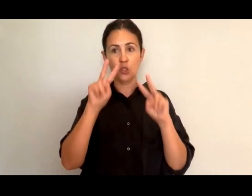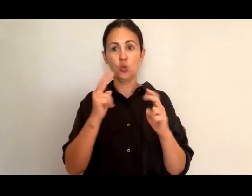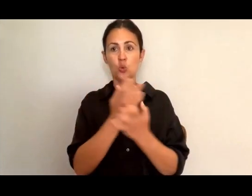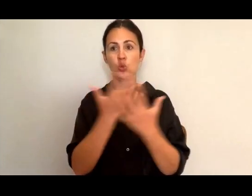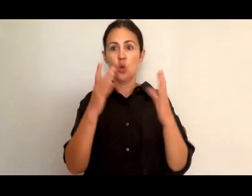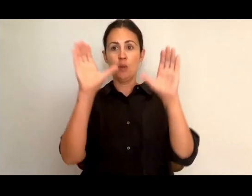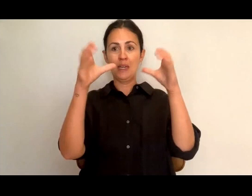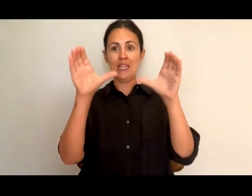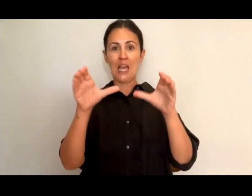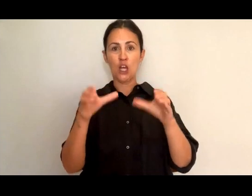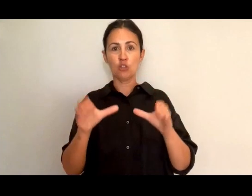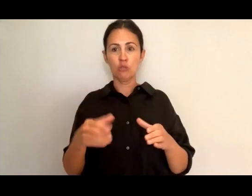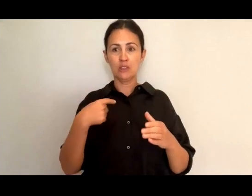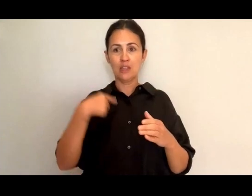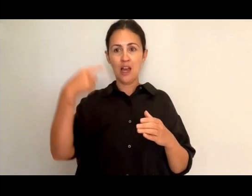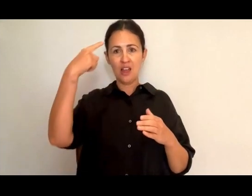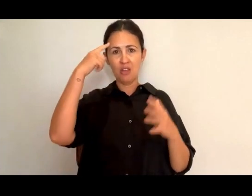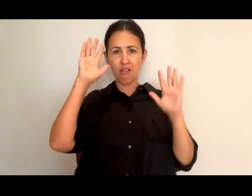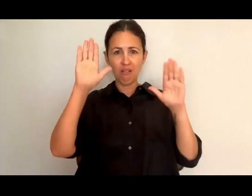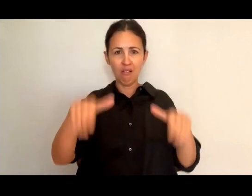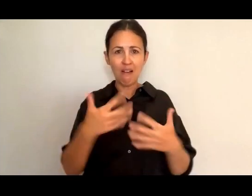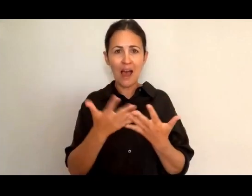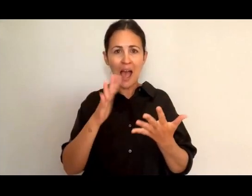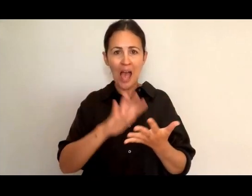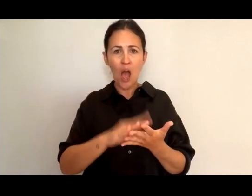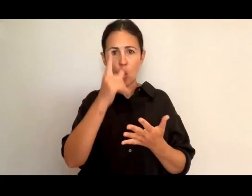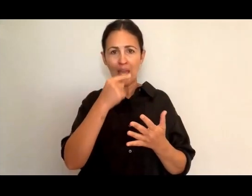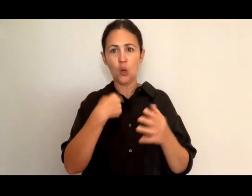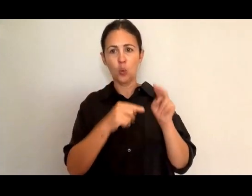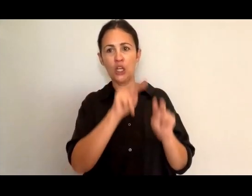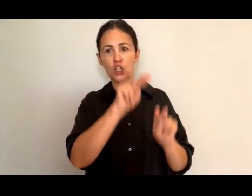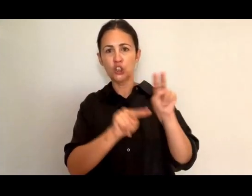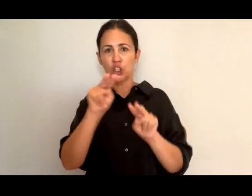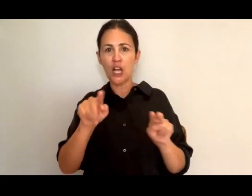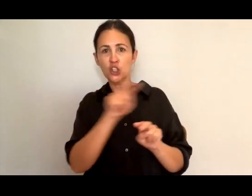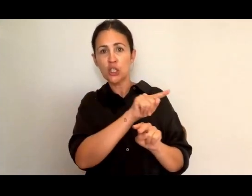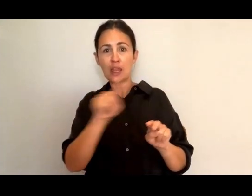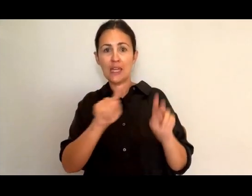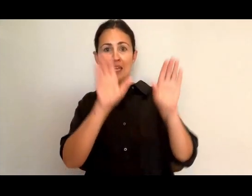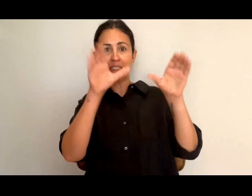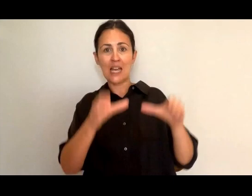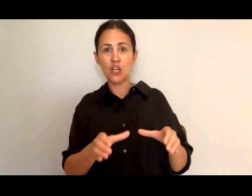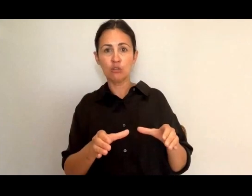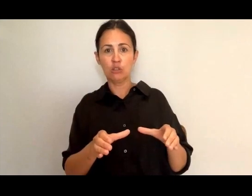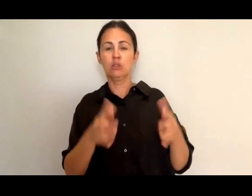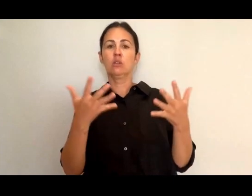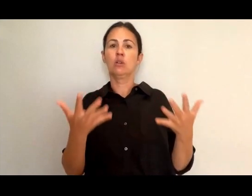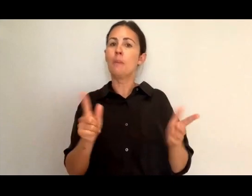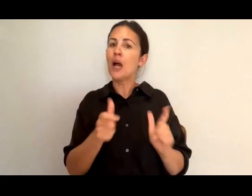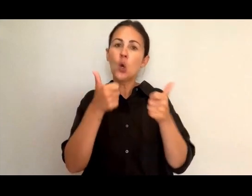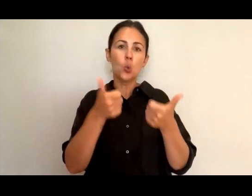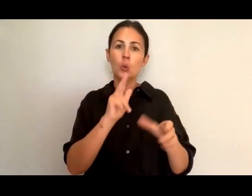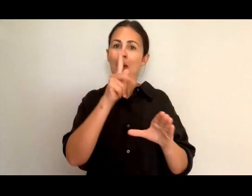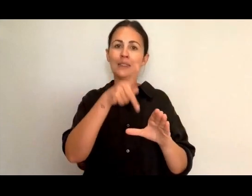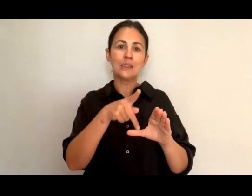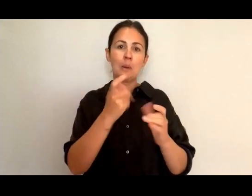of these different categories? But it actually means that we get really good participation, that there's an opportunity for everybody to put something